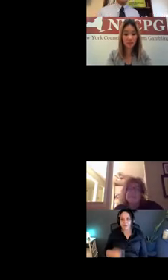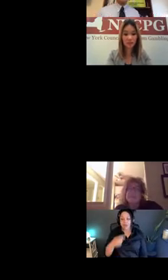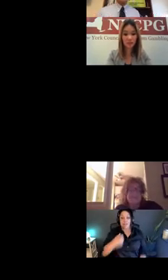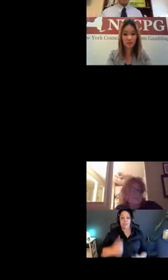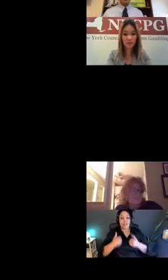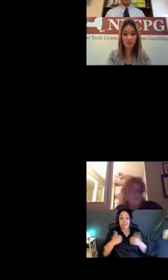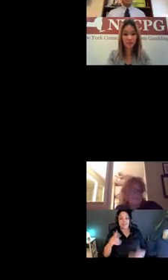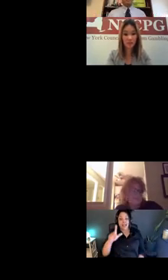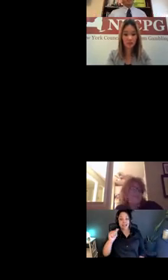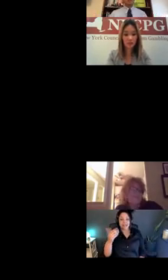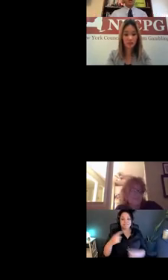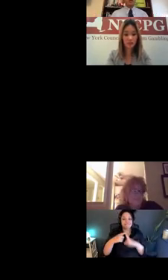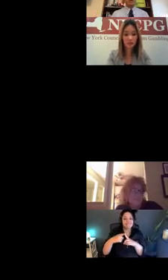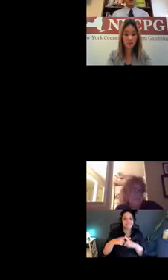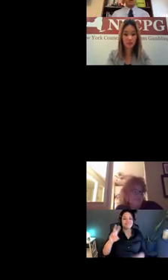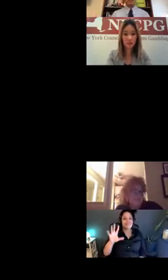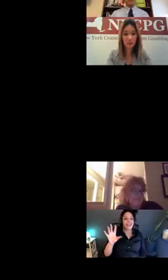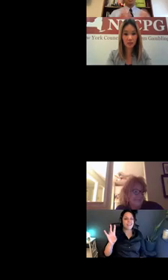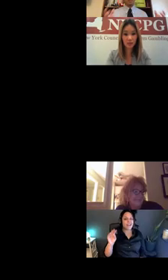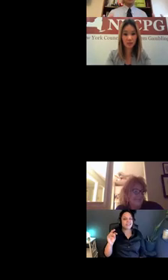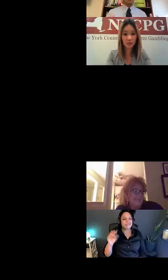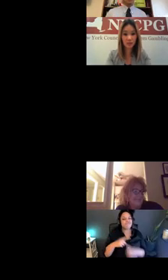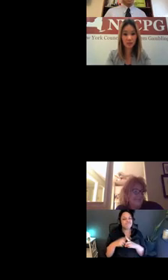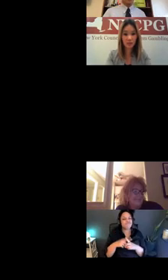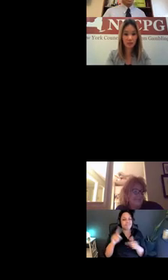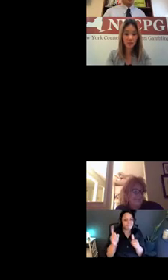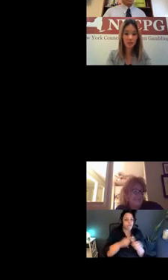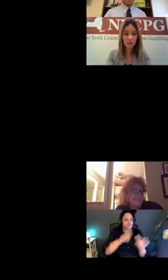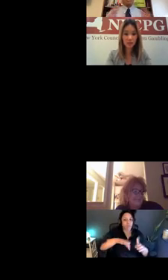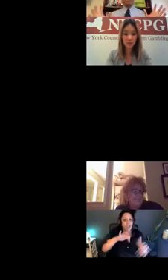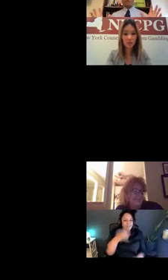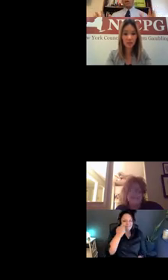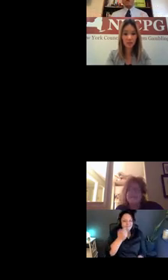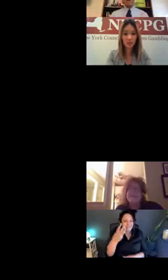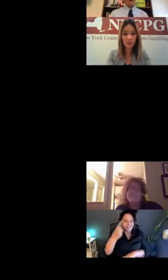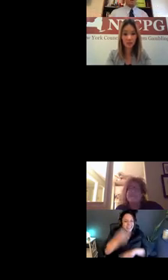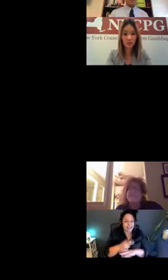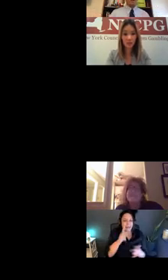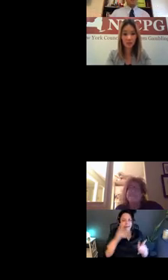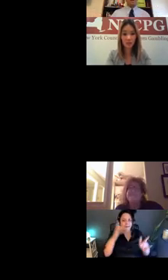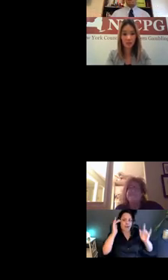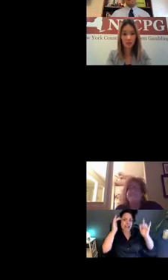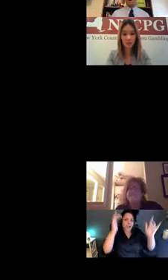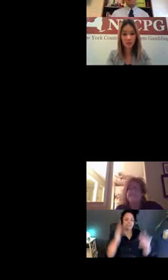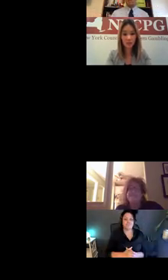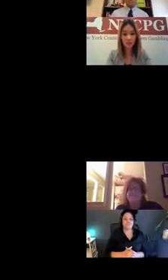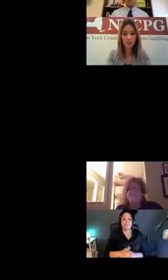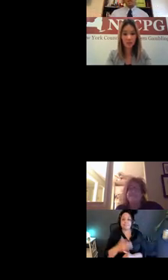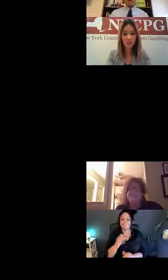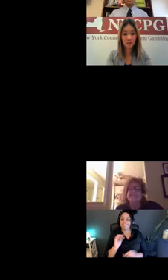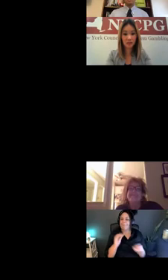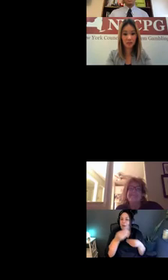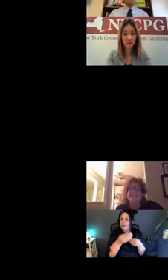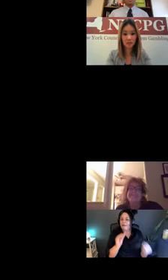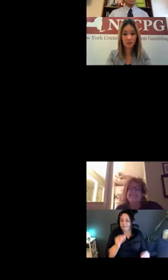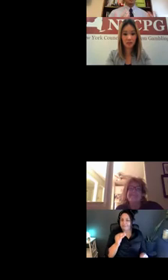it's 65, 70 degrees today. We had our first rainstorm a couple of days ago and everyone was freaking out. I'm actually not in my offices today. I'm